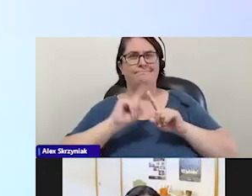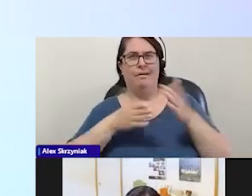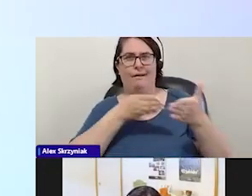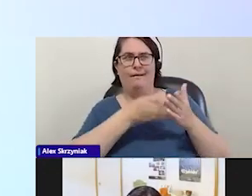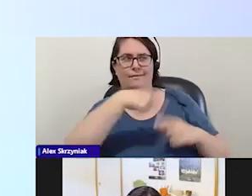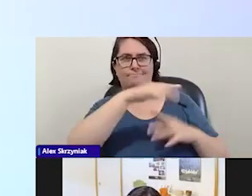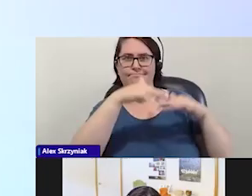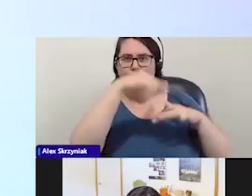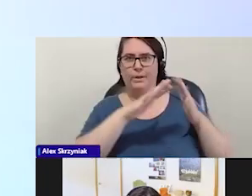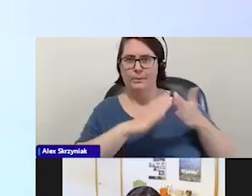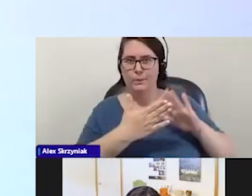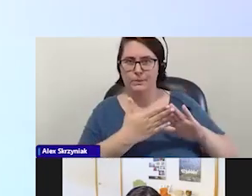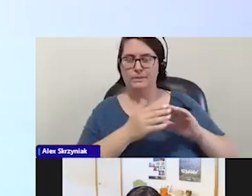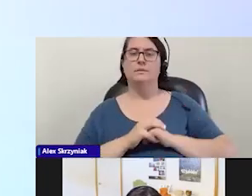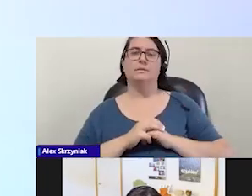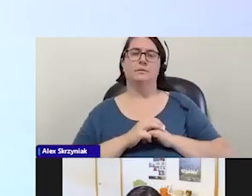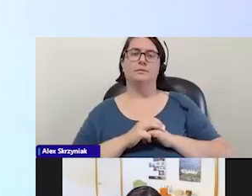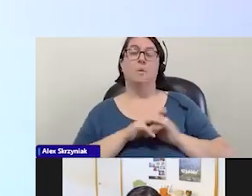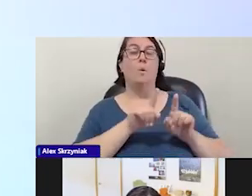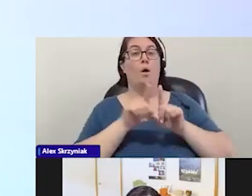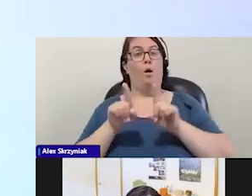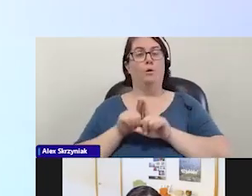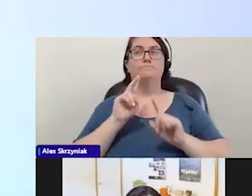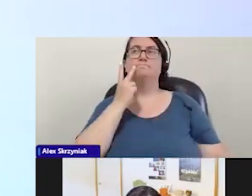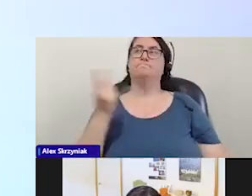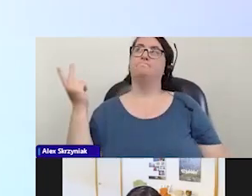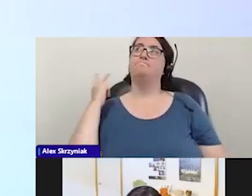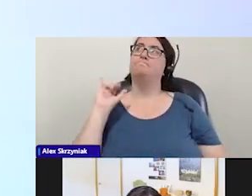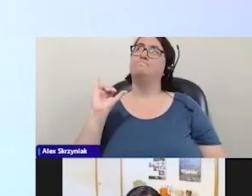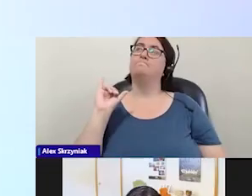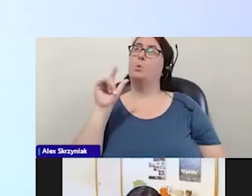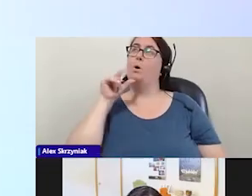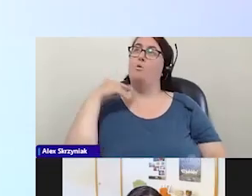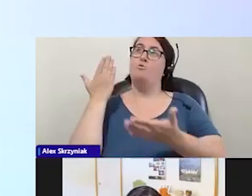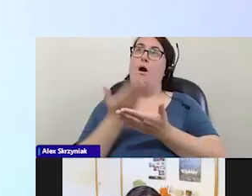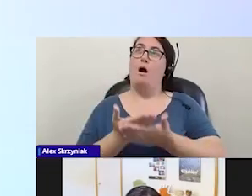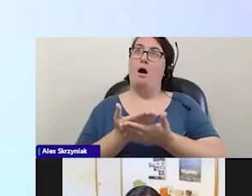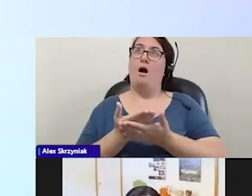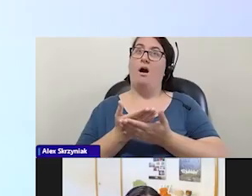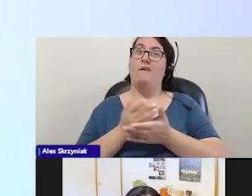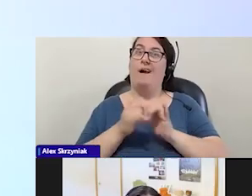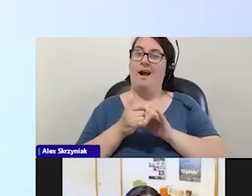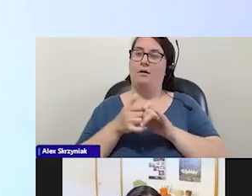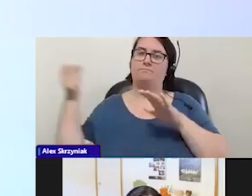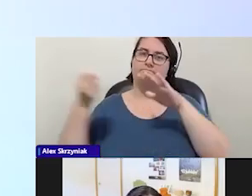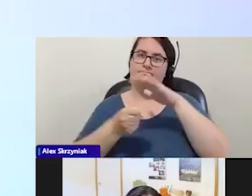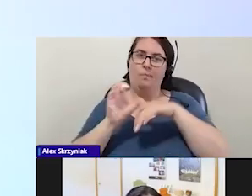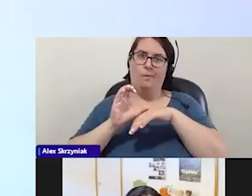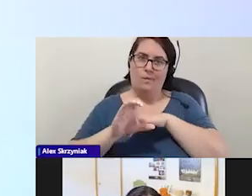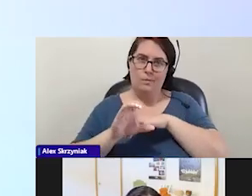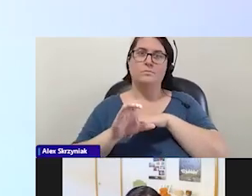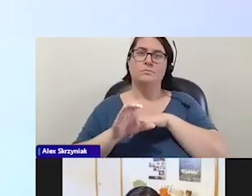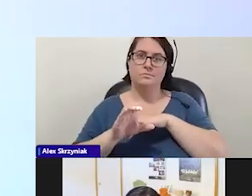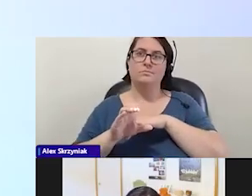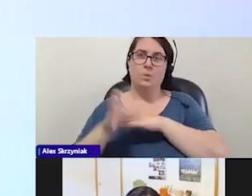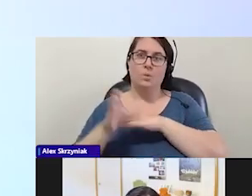Indigenous communities. We also reflect on those who came to this land involuntarily, particularly those brought to these lands